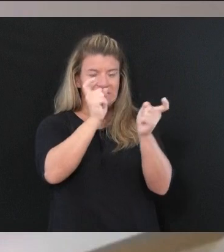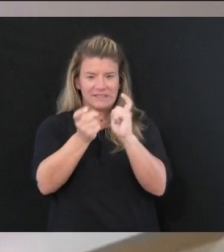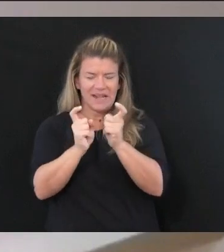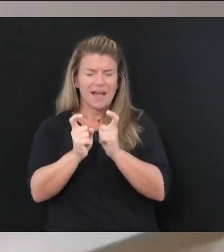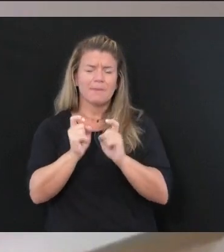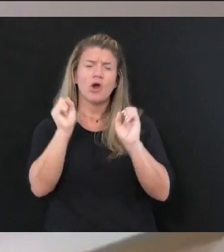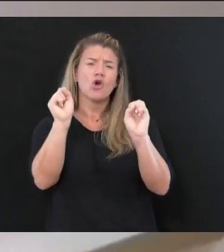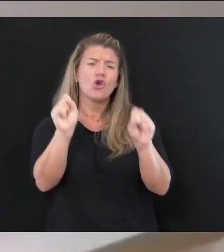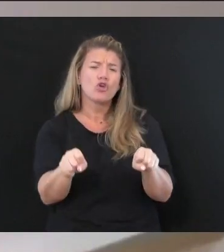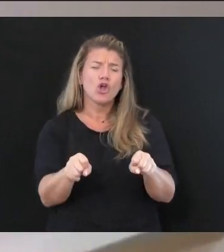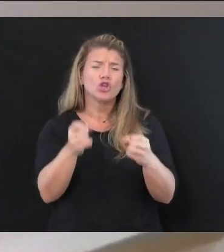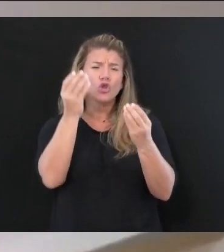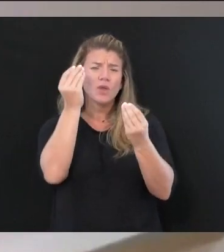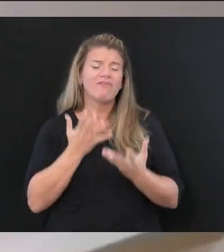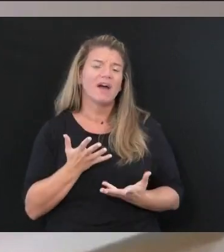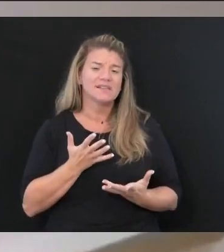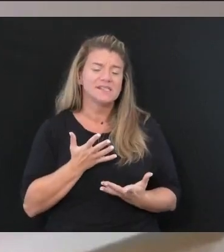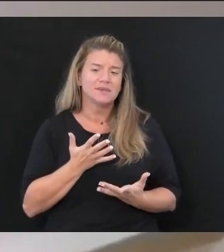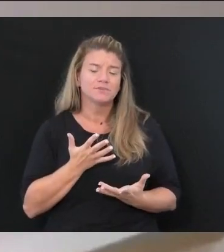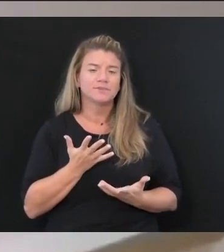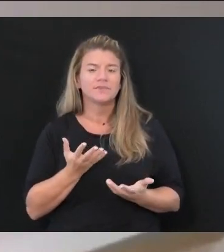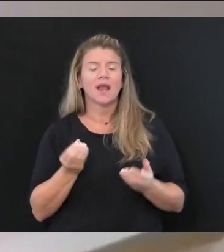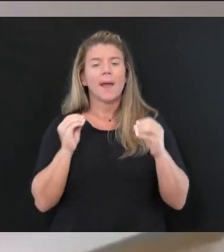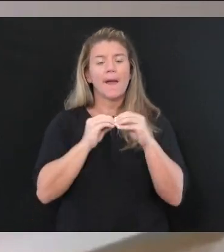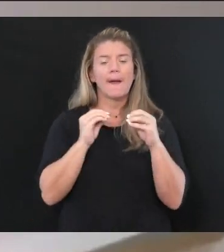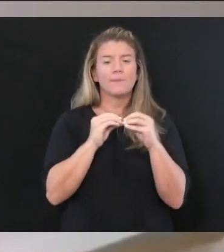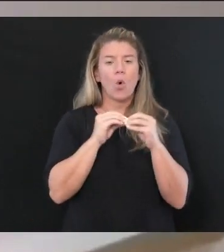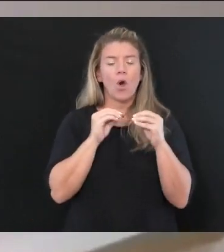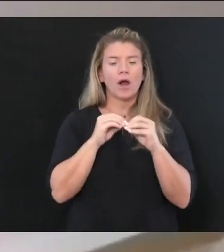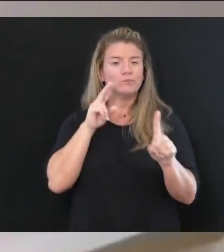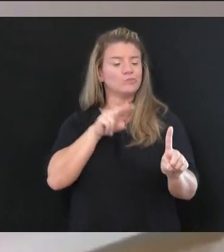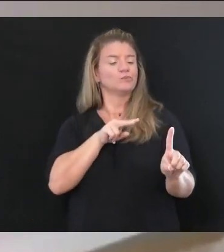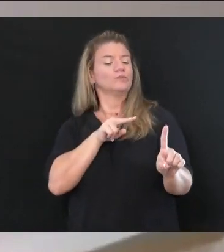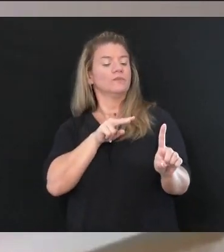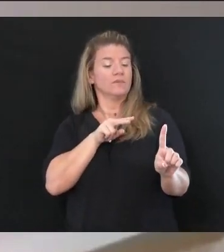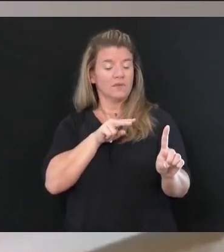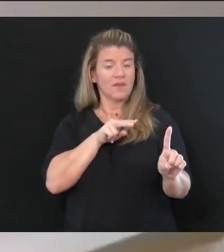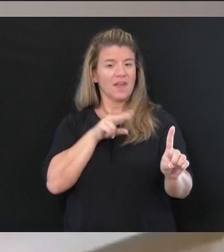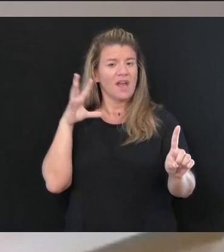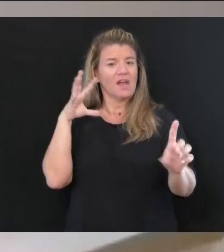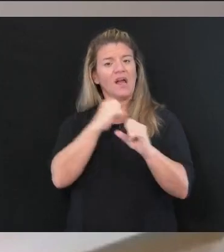give us a more bird's eye view of